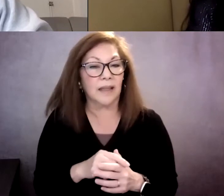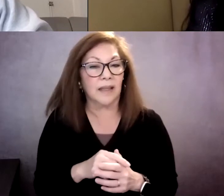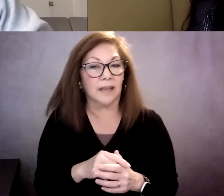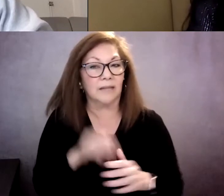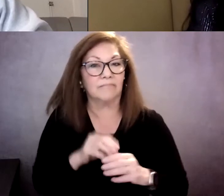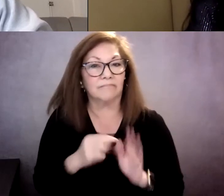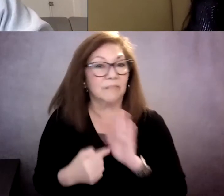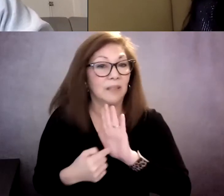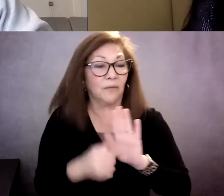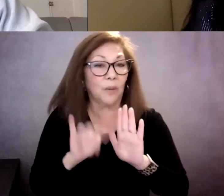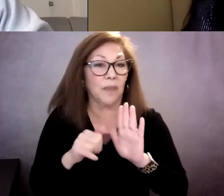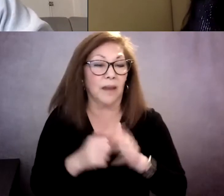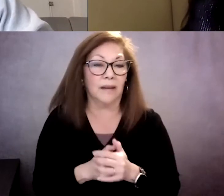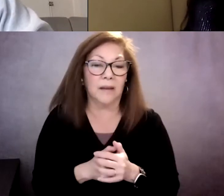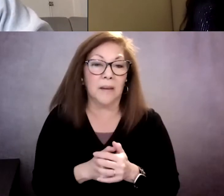that, right?